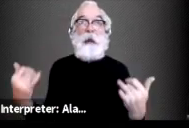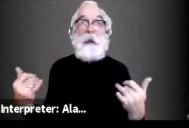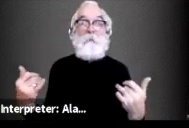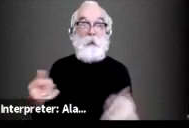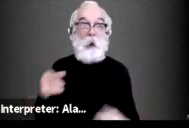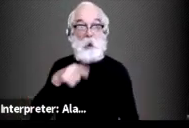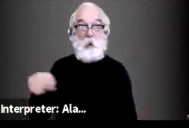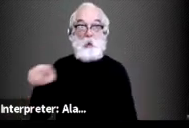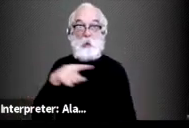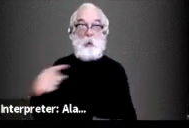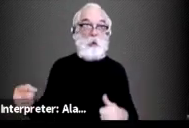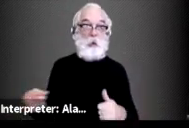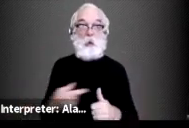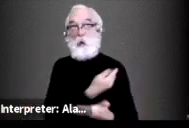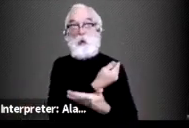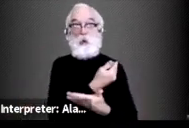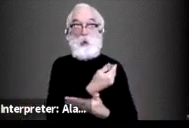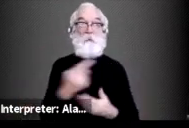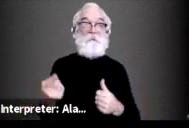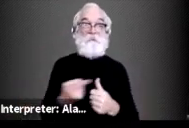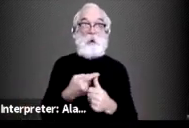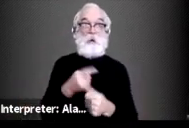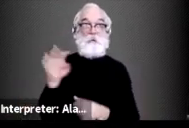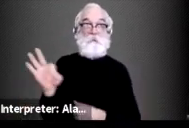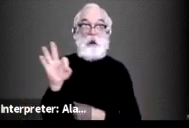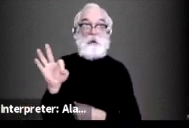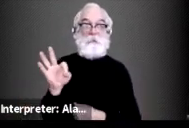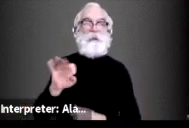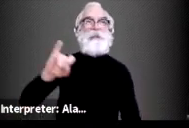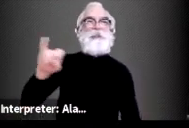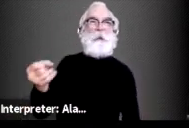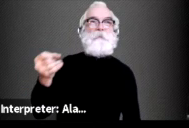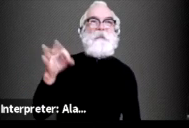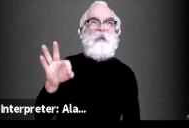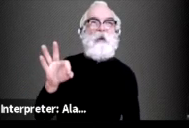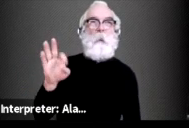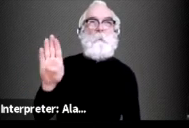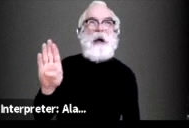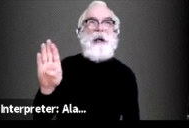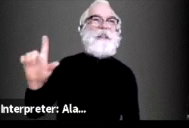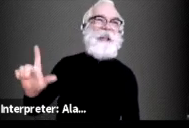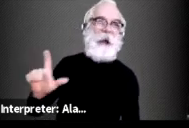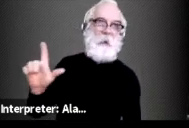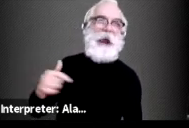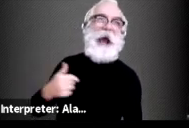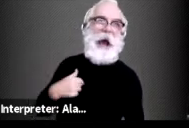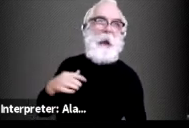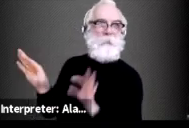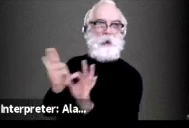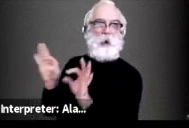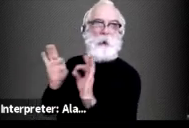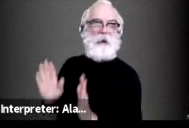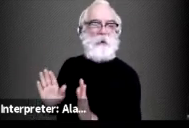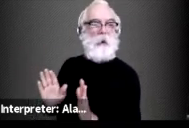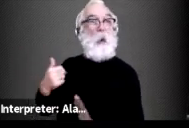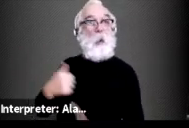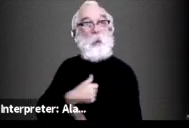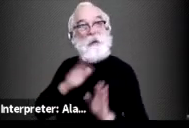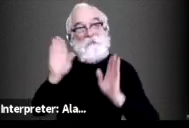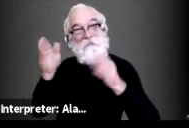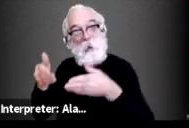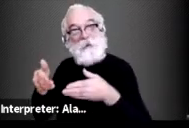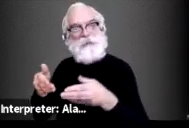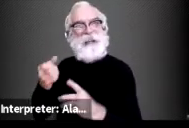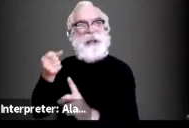to First Fridays, the James Ford Bell Library, of which I'm curator, specializes in the history and impact of